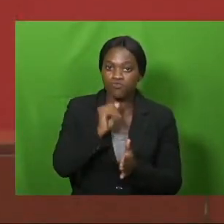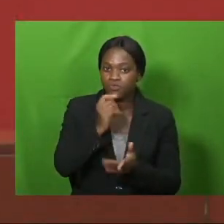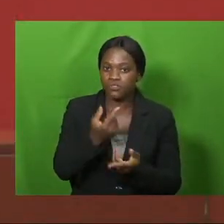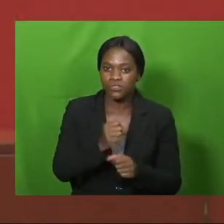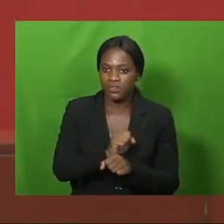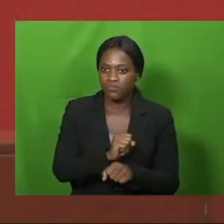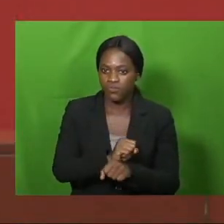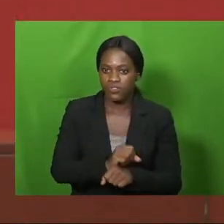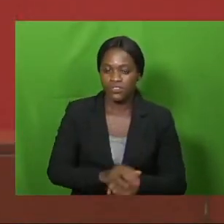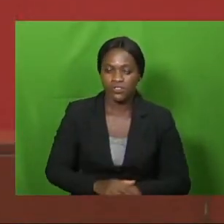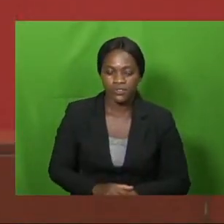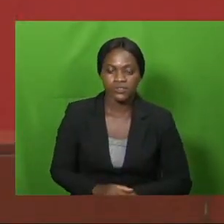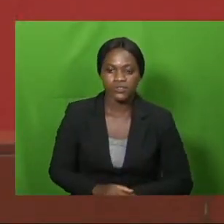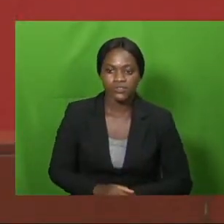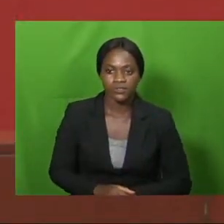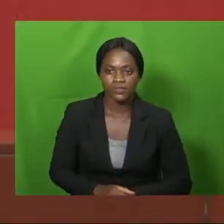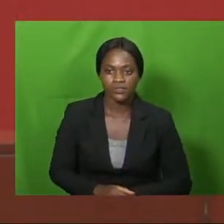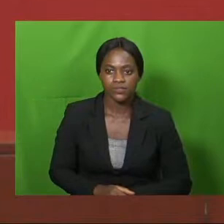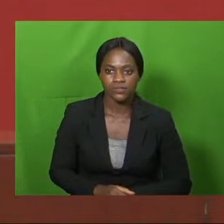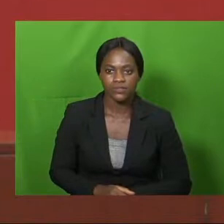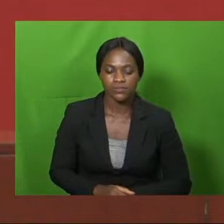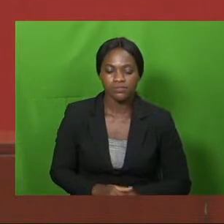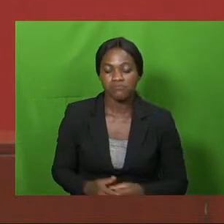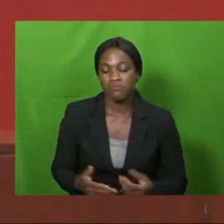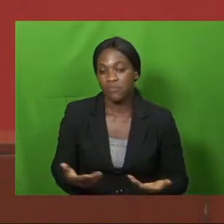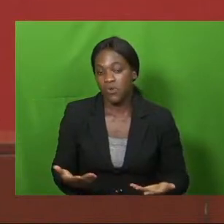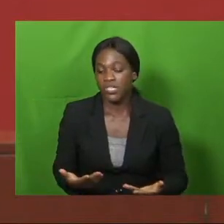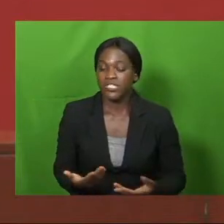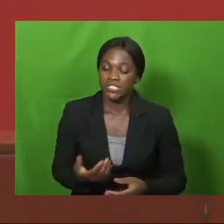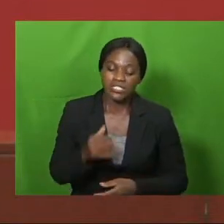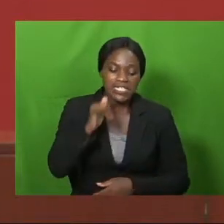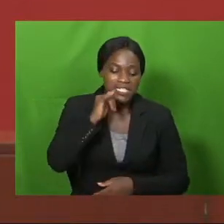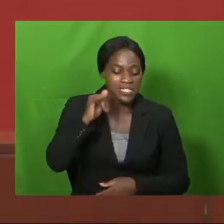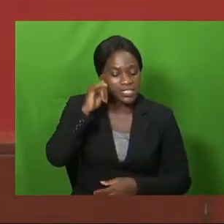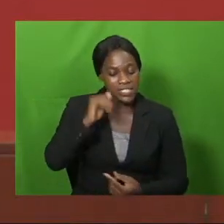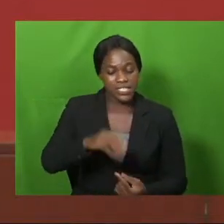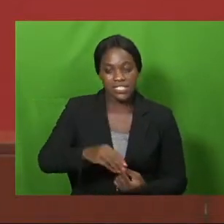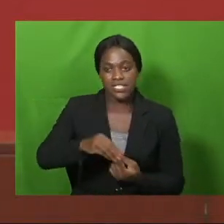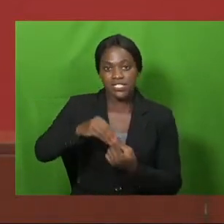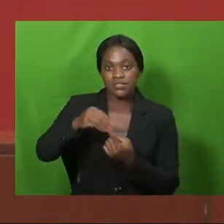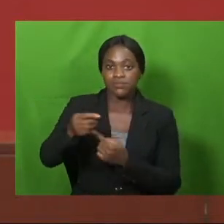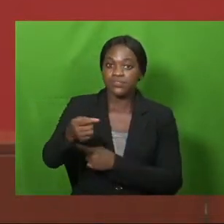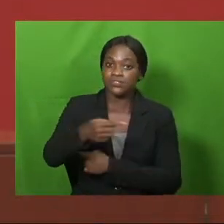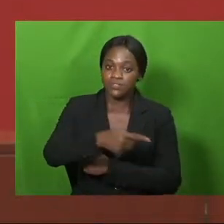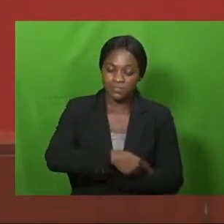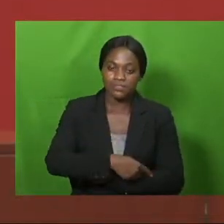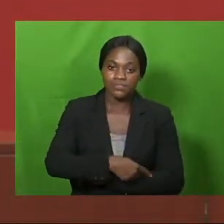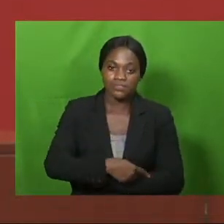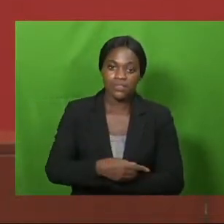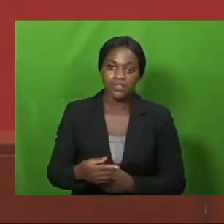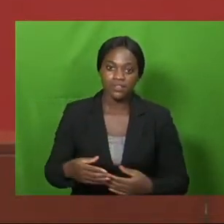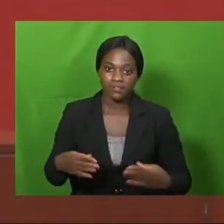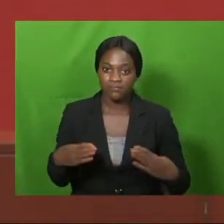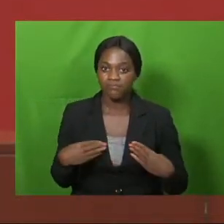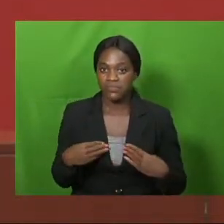least for the fact that yesterday was a special day, just take note of the